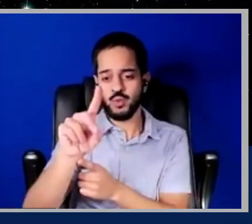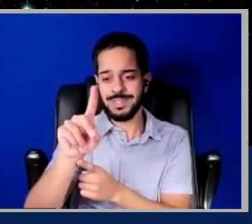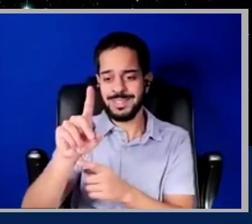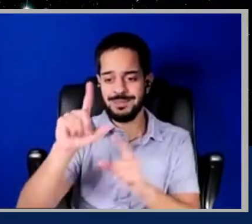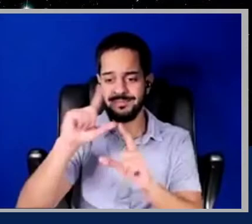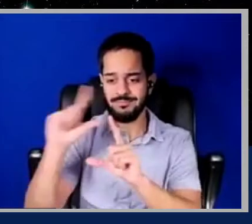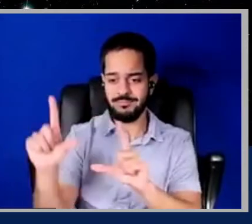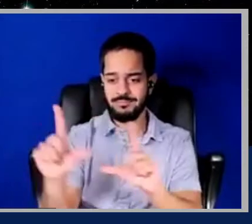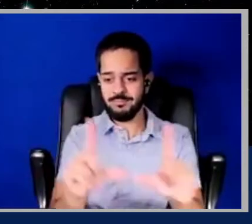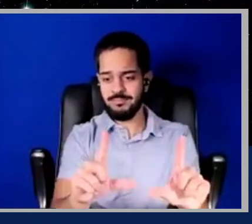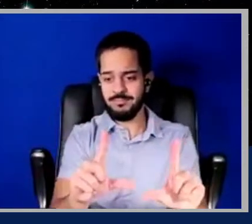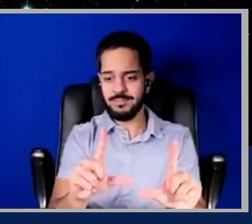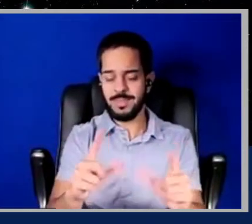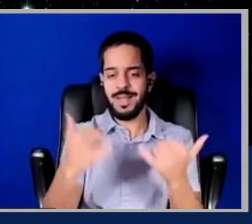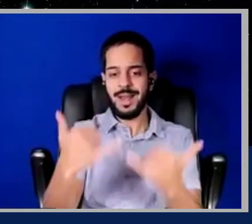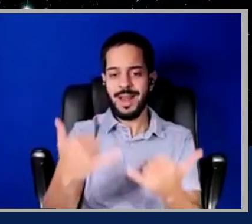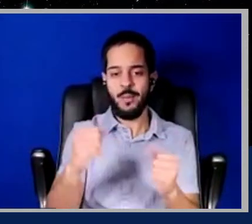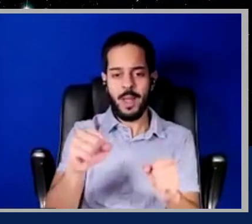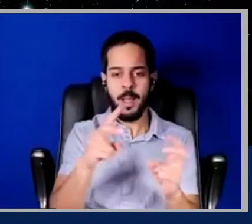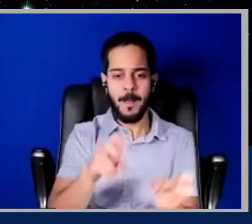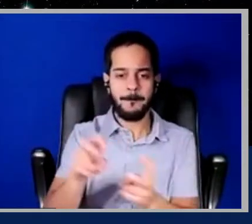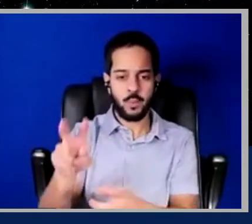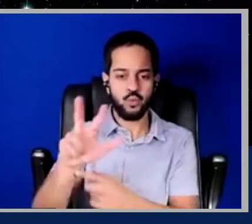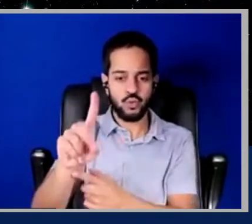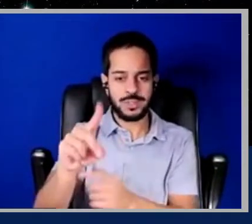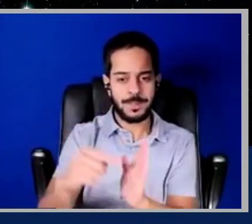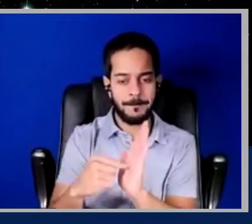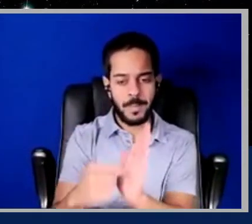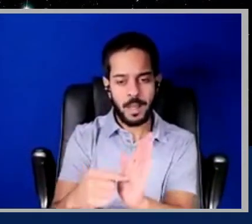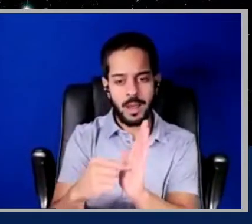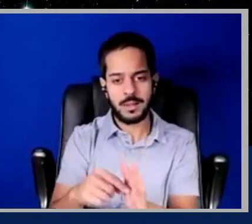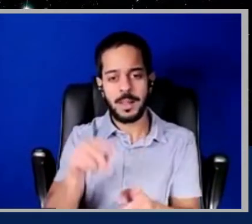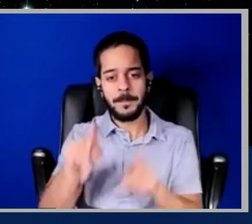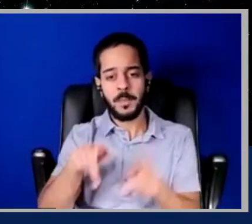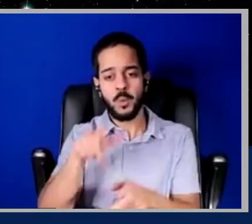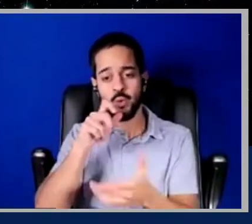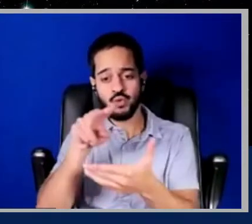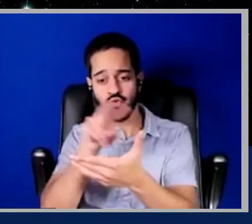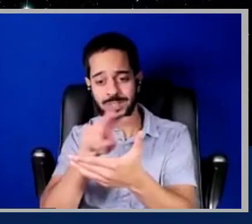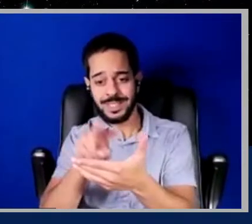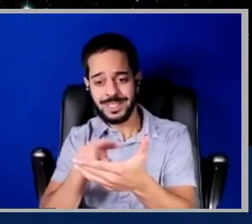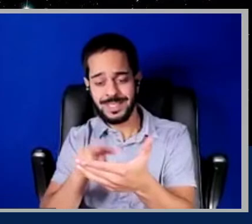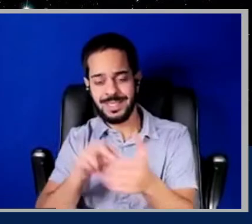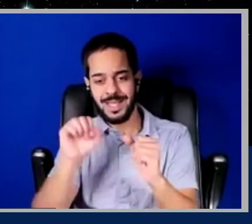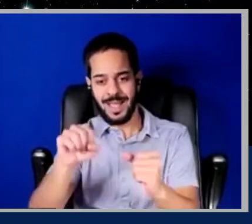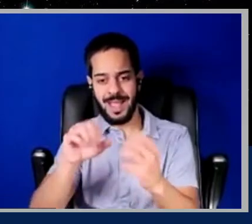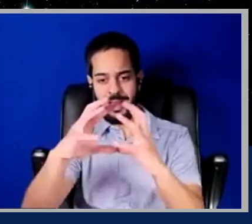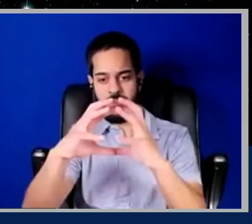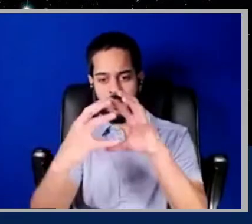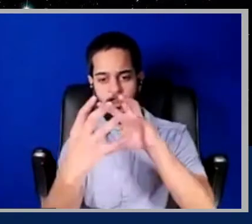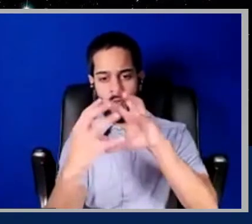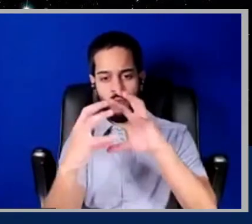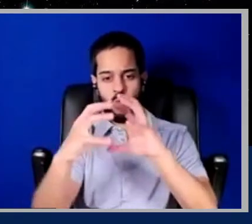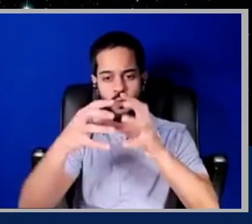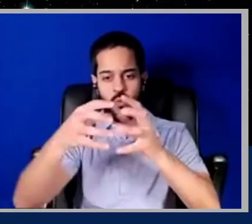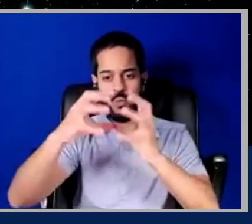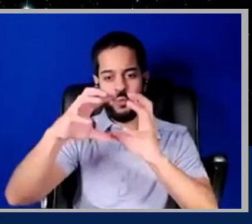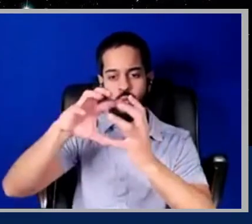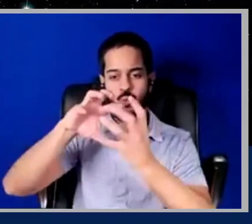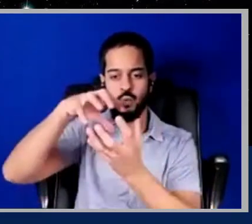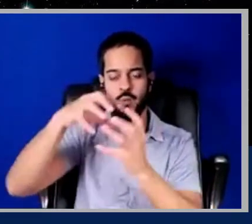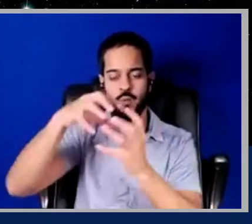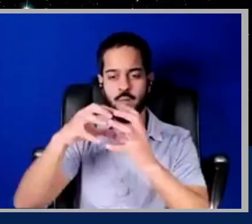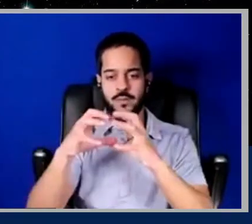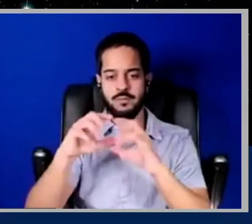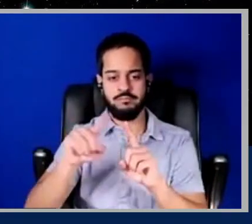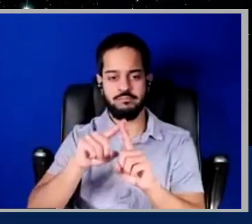upload 3-dimensional models, and then people reading the paper can actually maneuver the model and see it from multiple sides. Yeah, I love that.